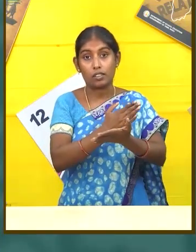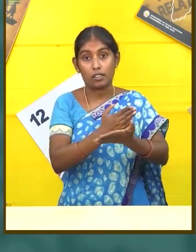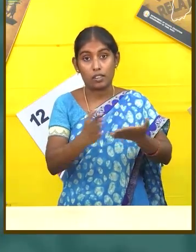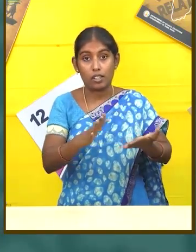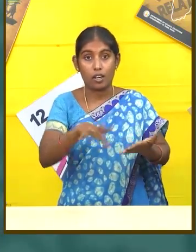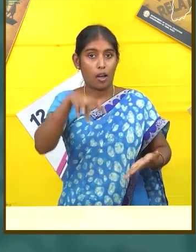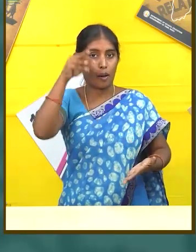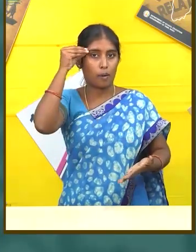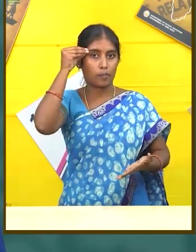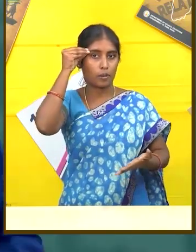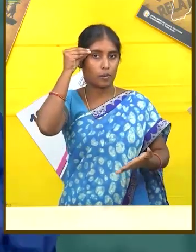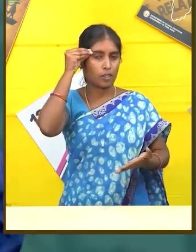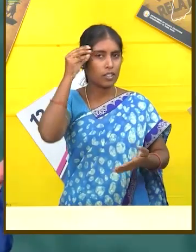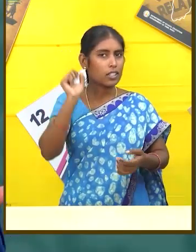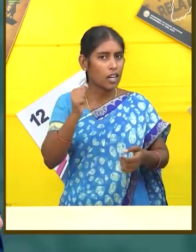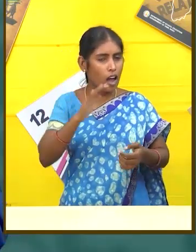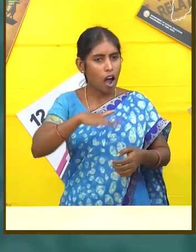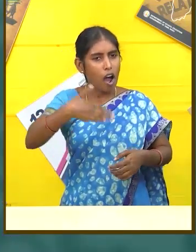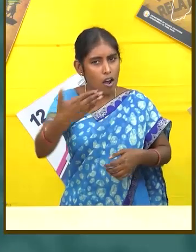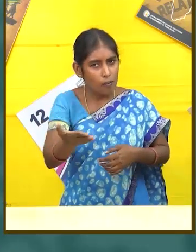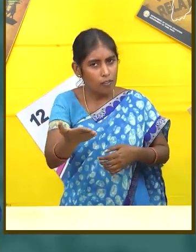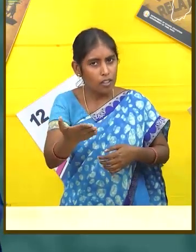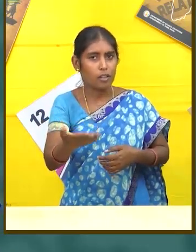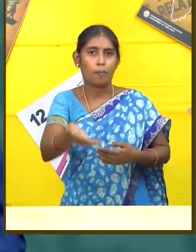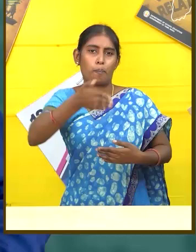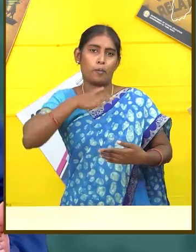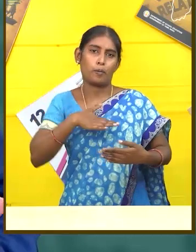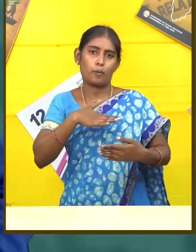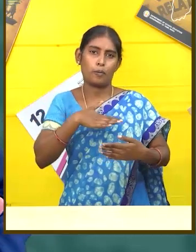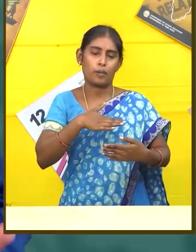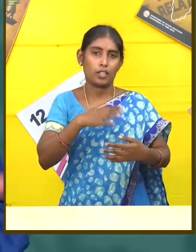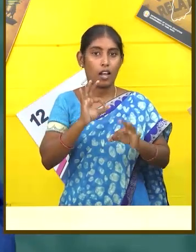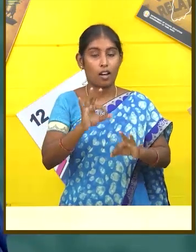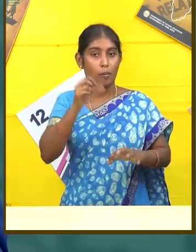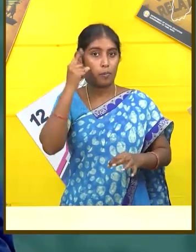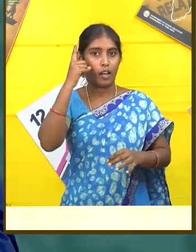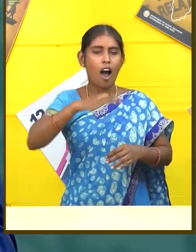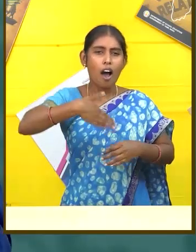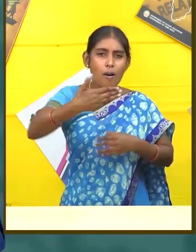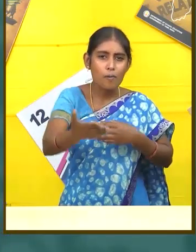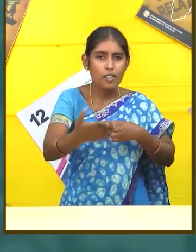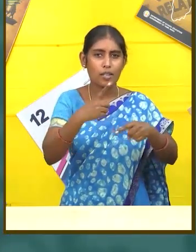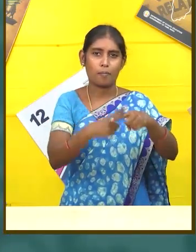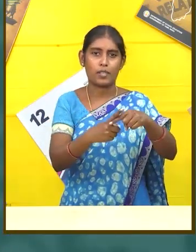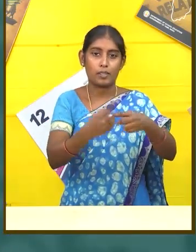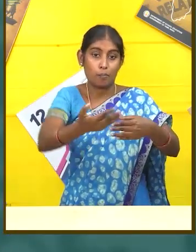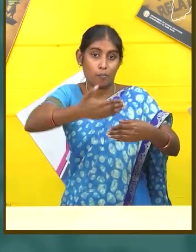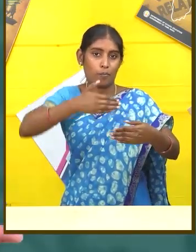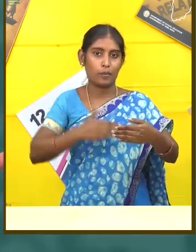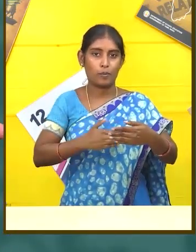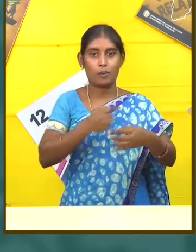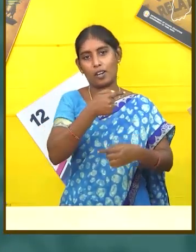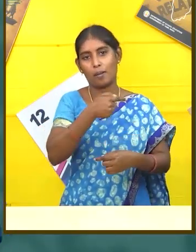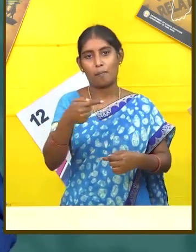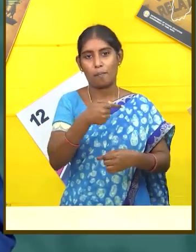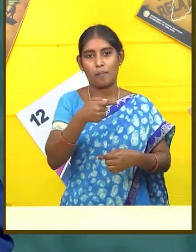check whether they are mentioning about after or before. After means you have to add, before means you have to subtract. Here,